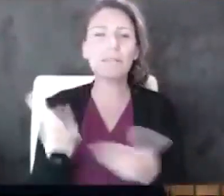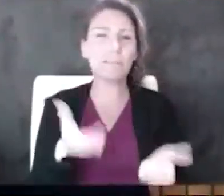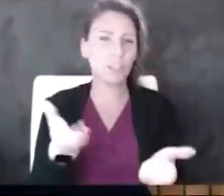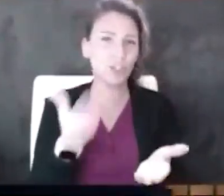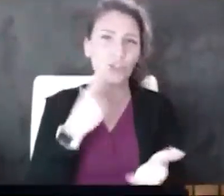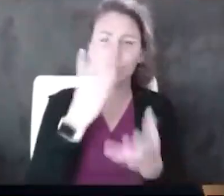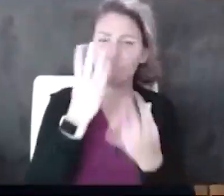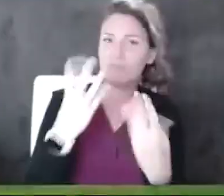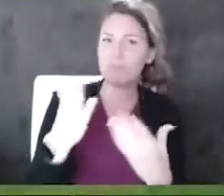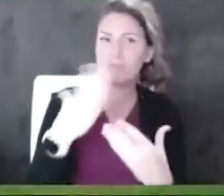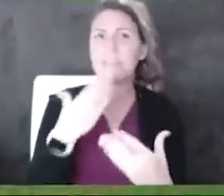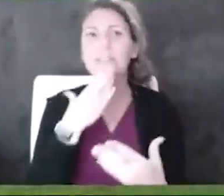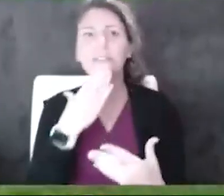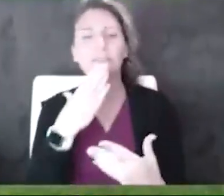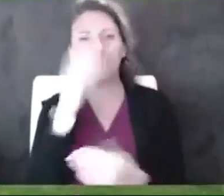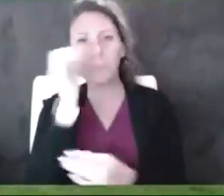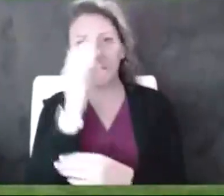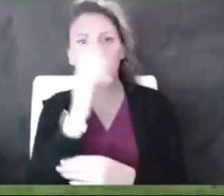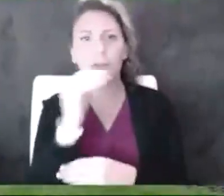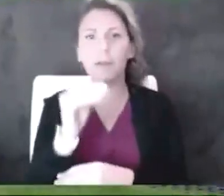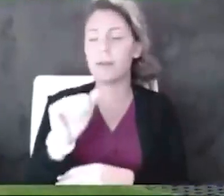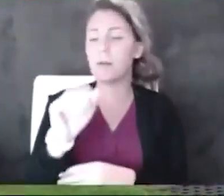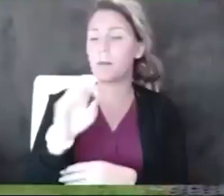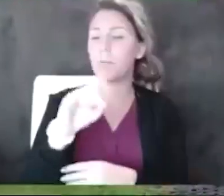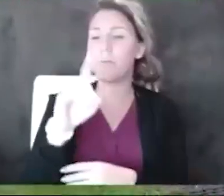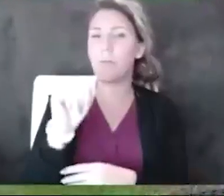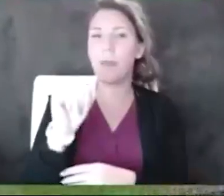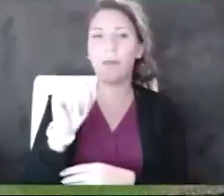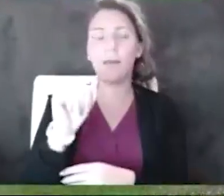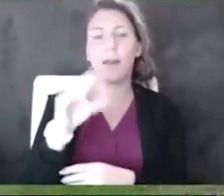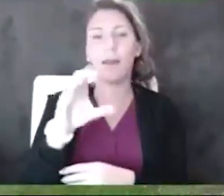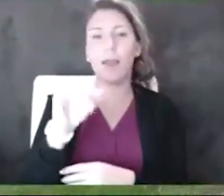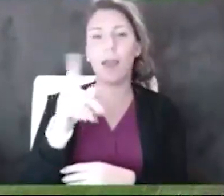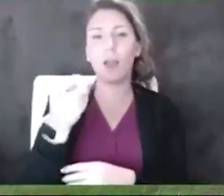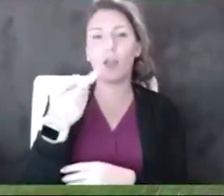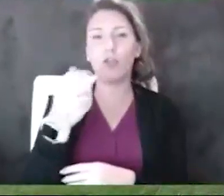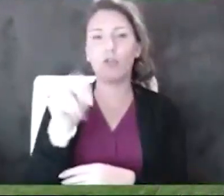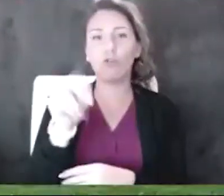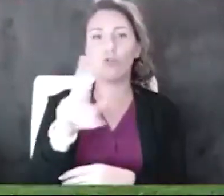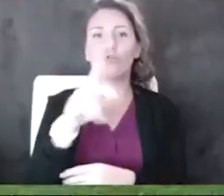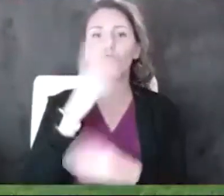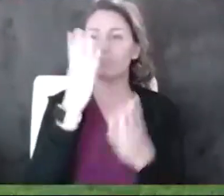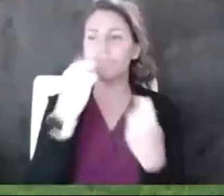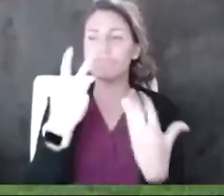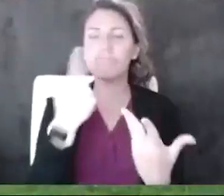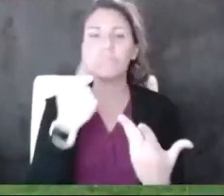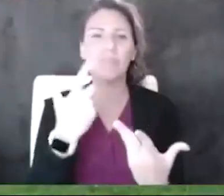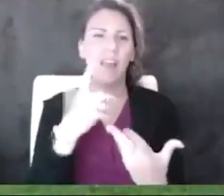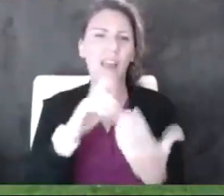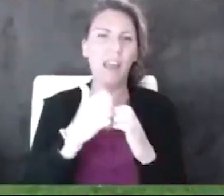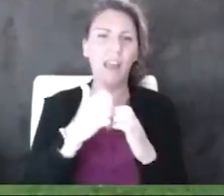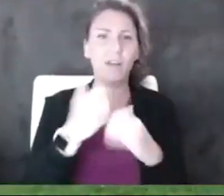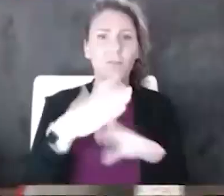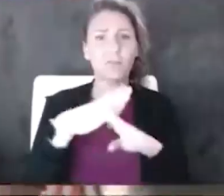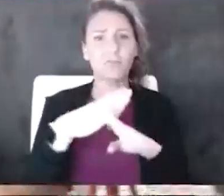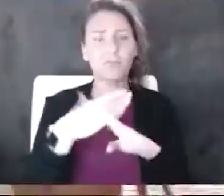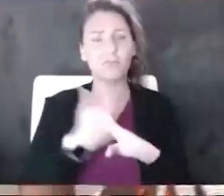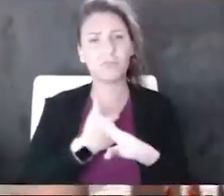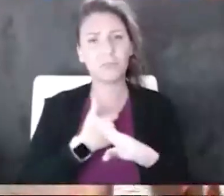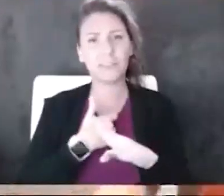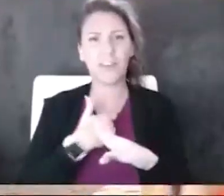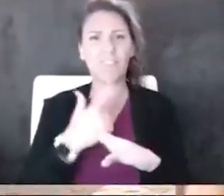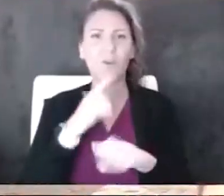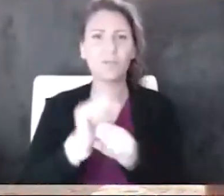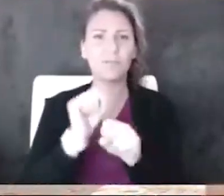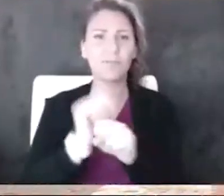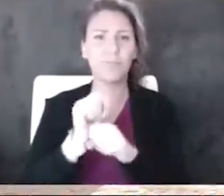Infection Prevention and Control, is here today to tell us what we all can do to help protect ourselves this Labor Day weekend. Plus, we're going to hear from Chelsea Smith